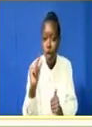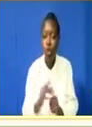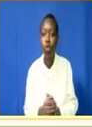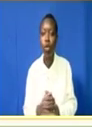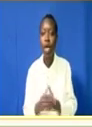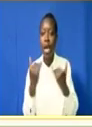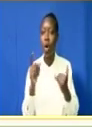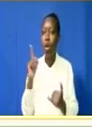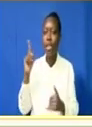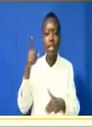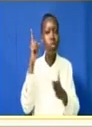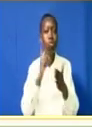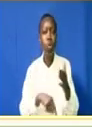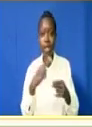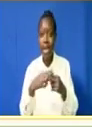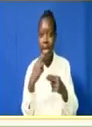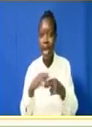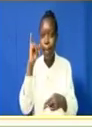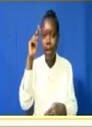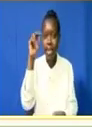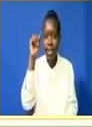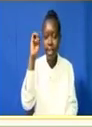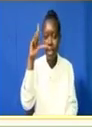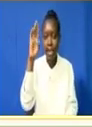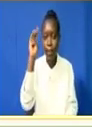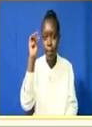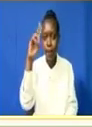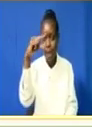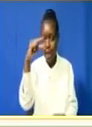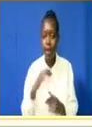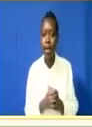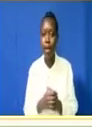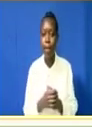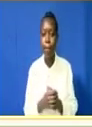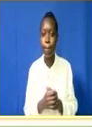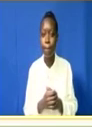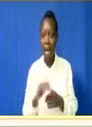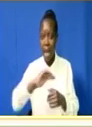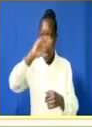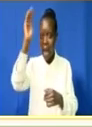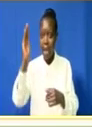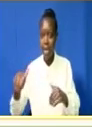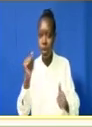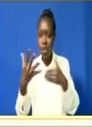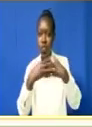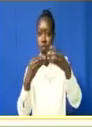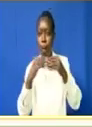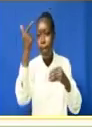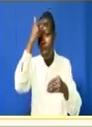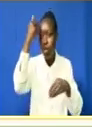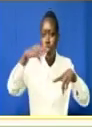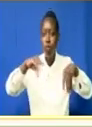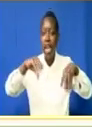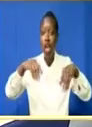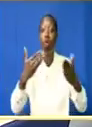an incel bug. Oh, yes, an incel bug. It's a hill formed due to erosion. Okay.